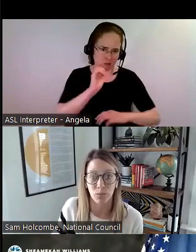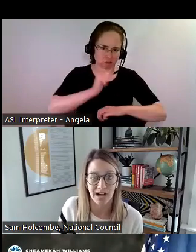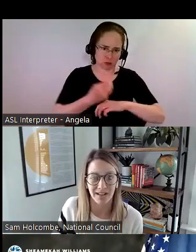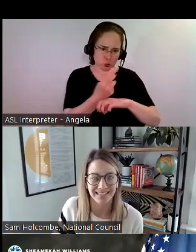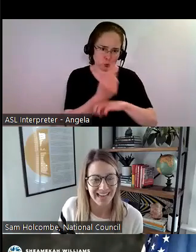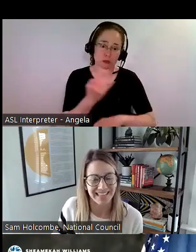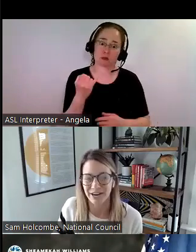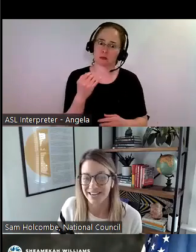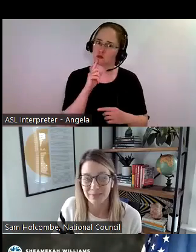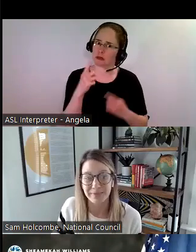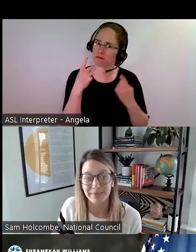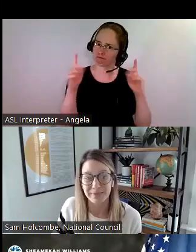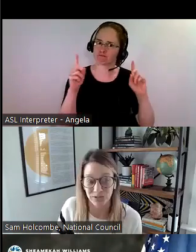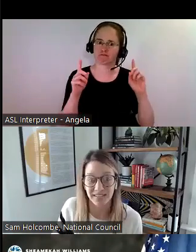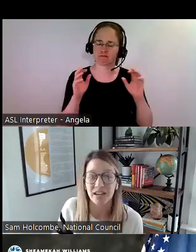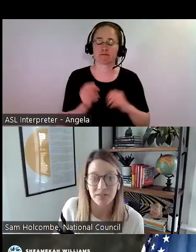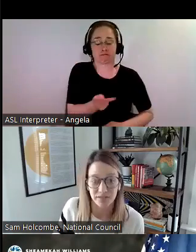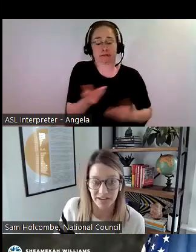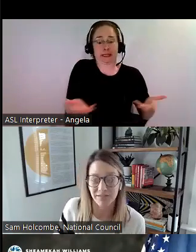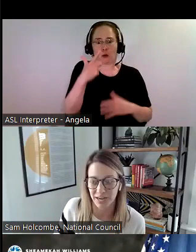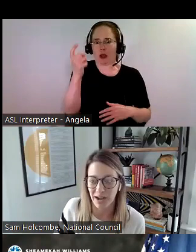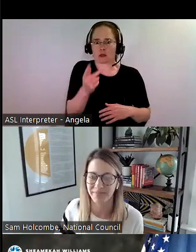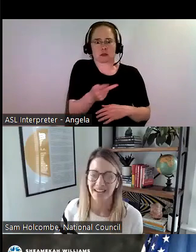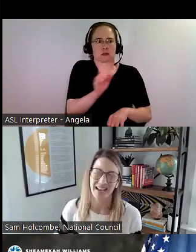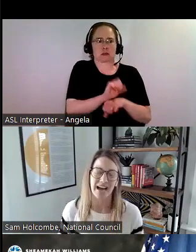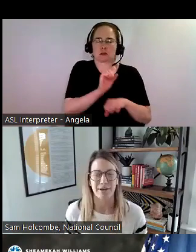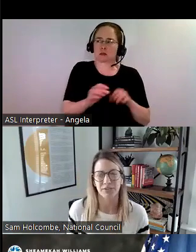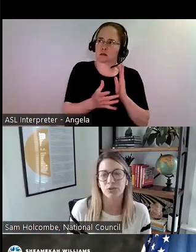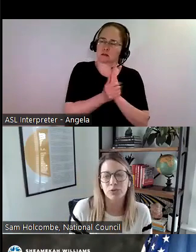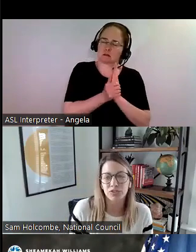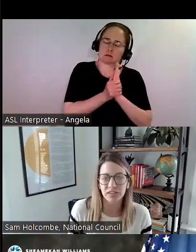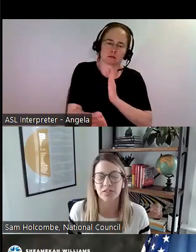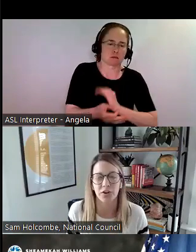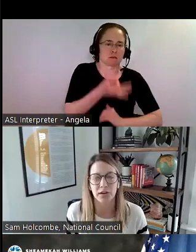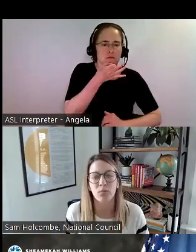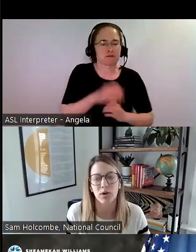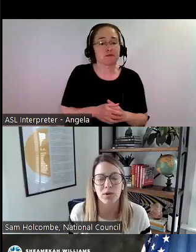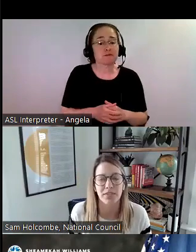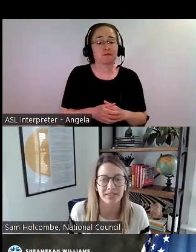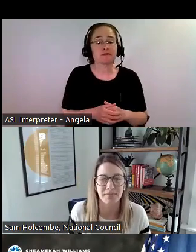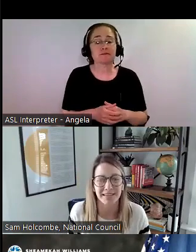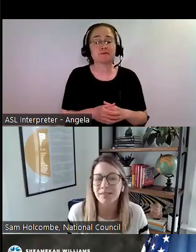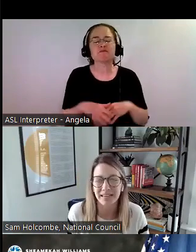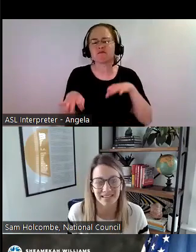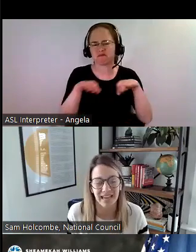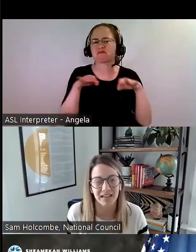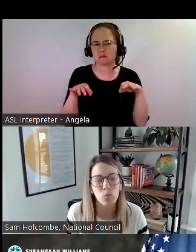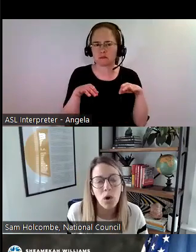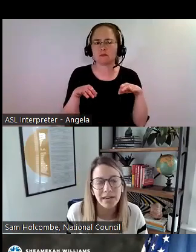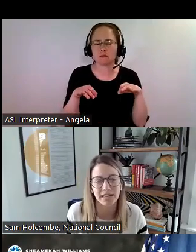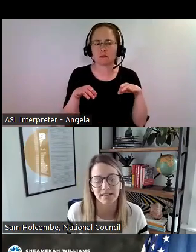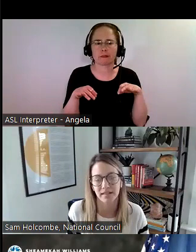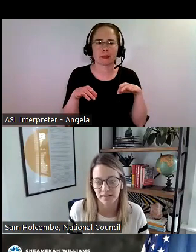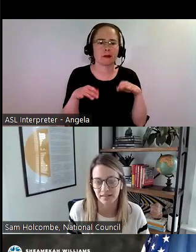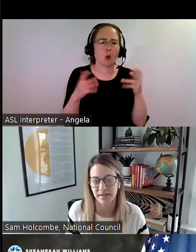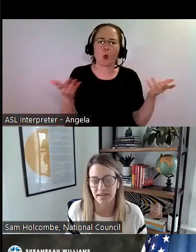done really, really well. And they are here because they do this very, very well. So just as a starting point with something as basic